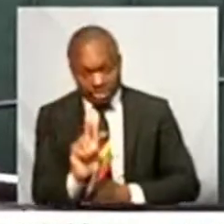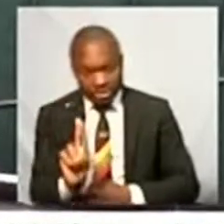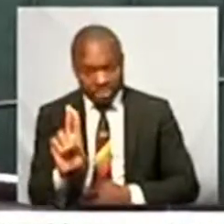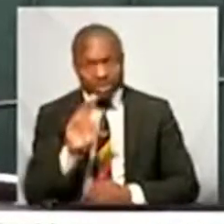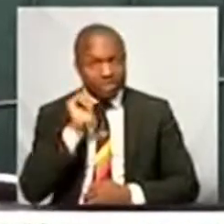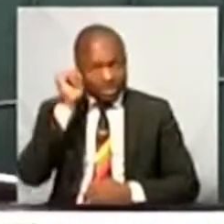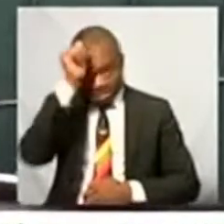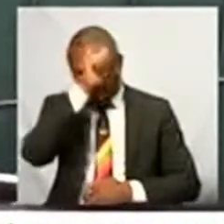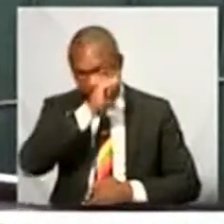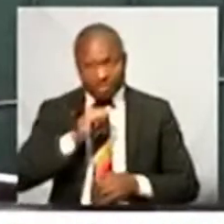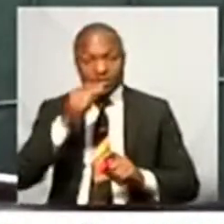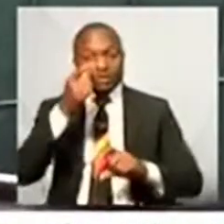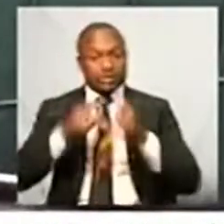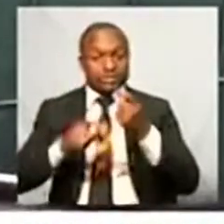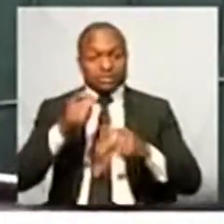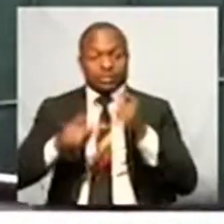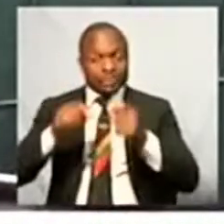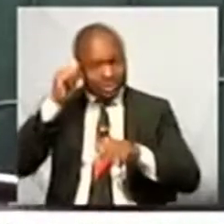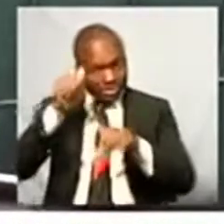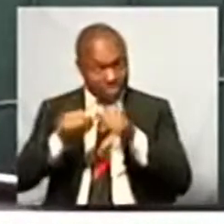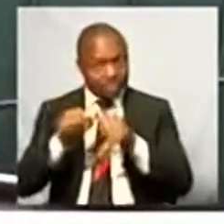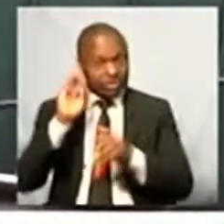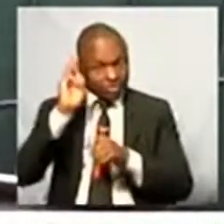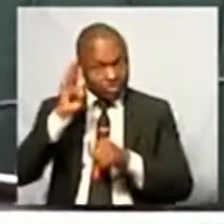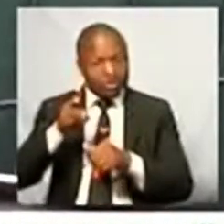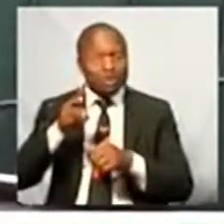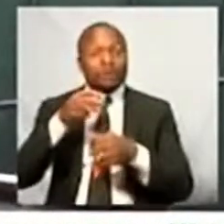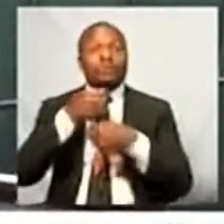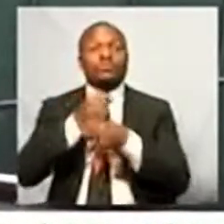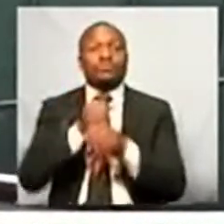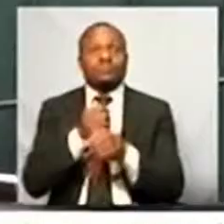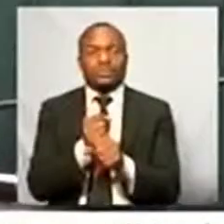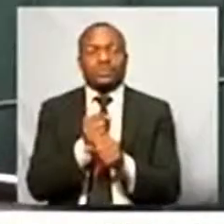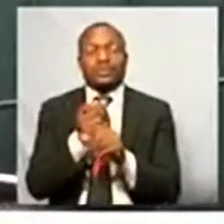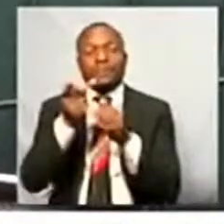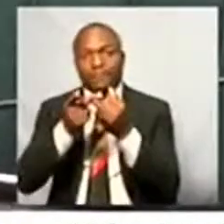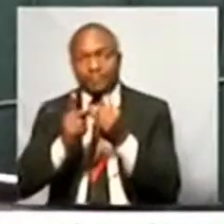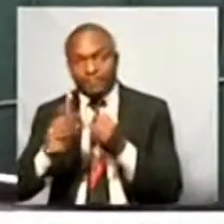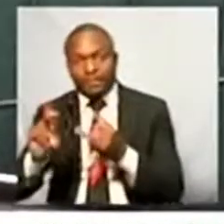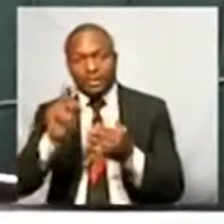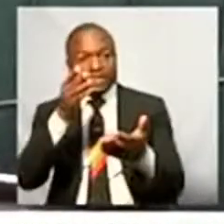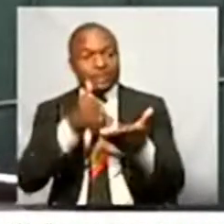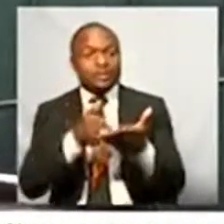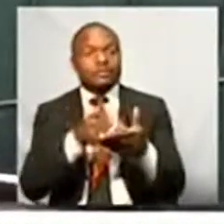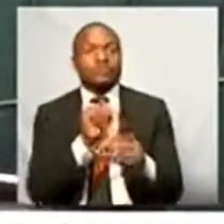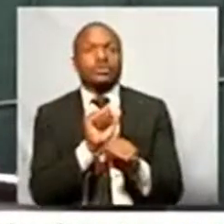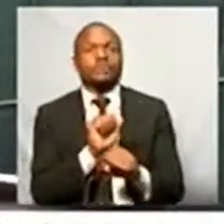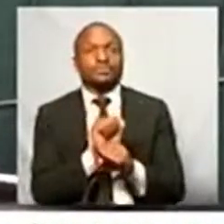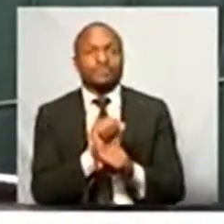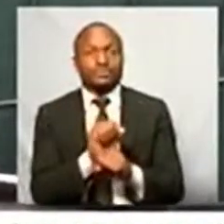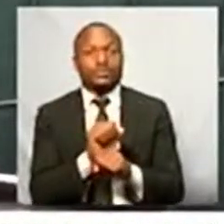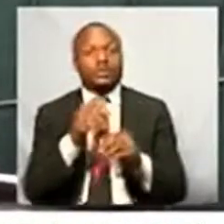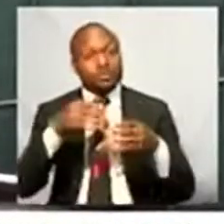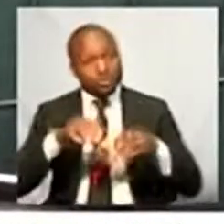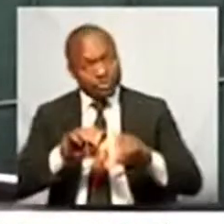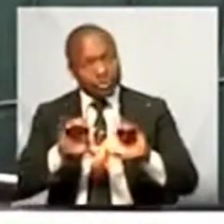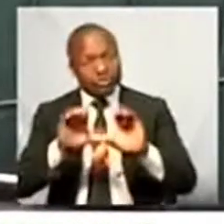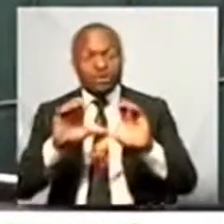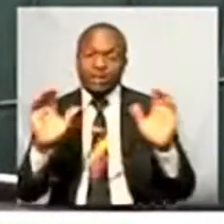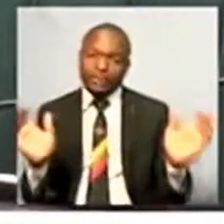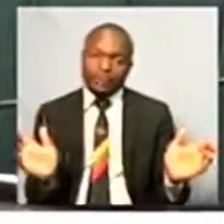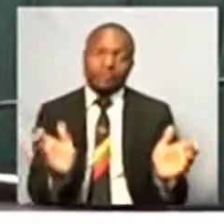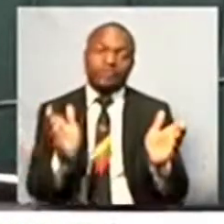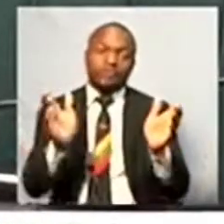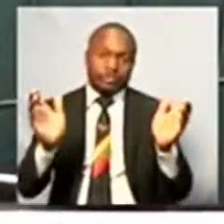the African Disability Protocol will form an integral part of these efforts as we continue to promote